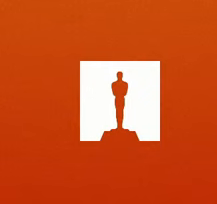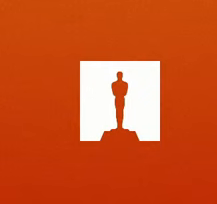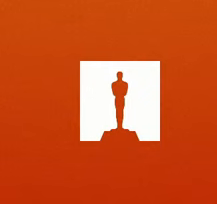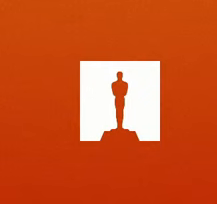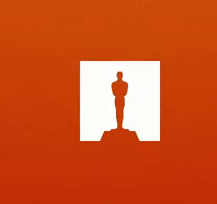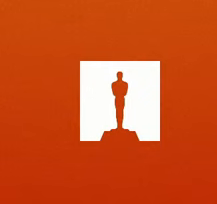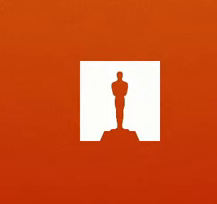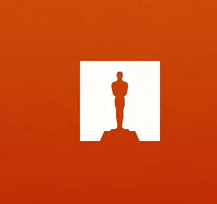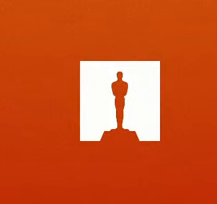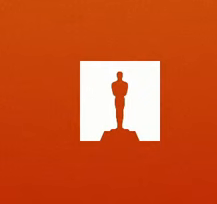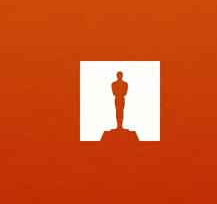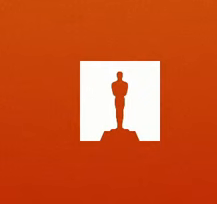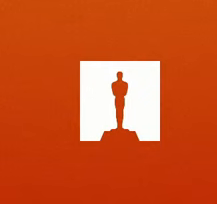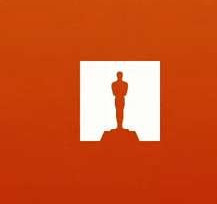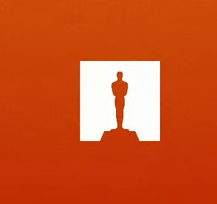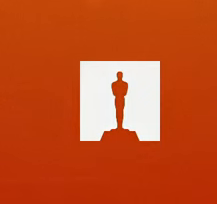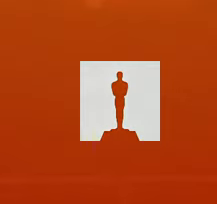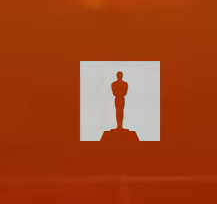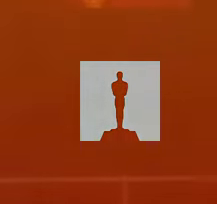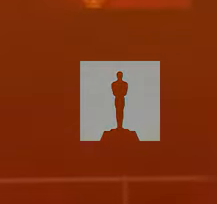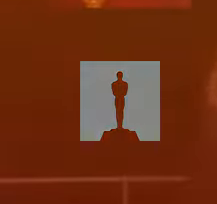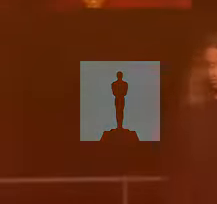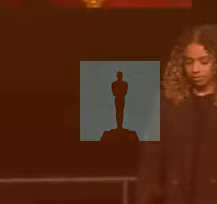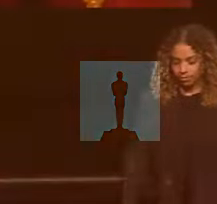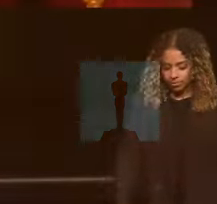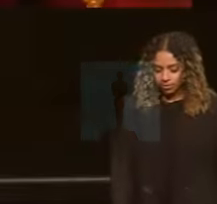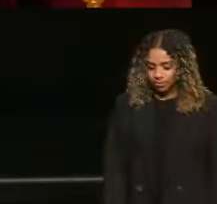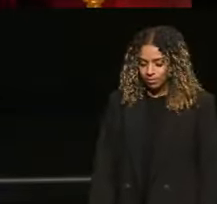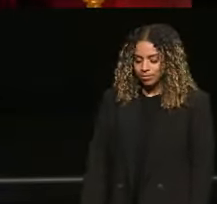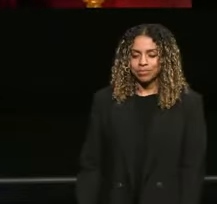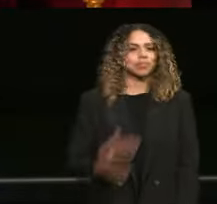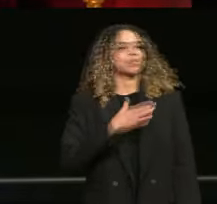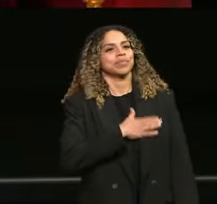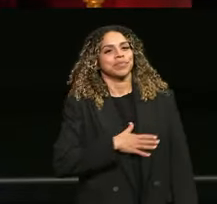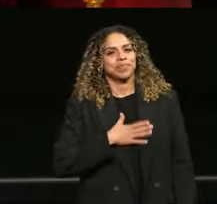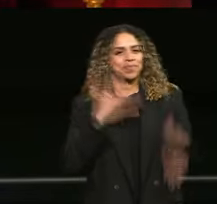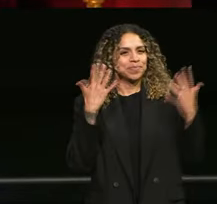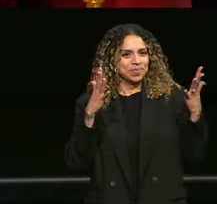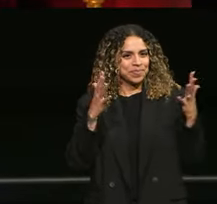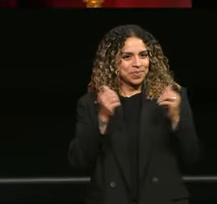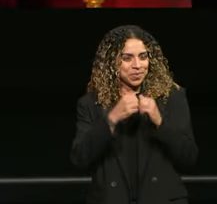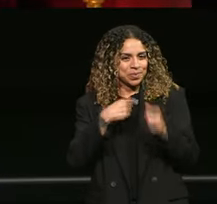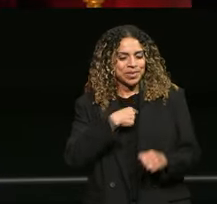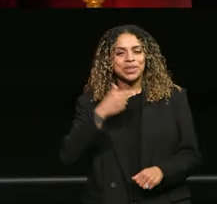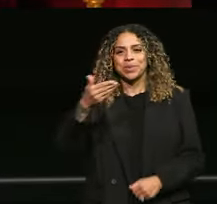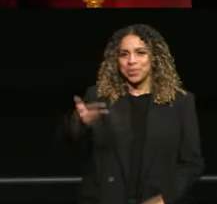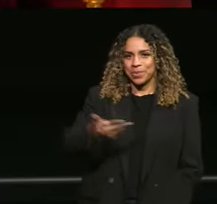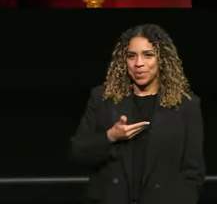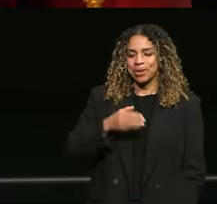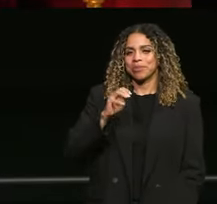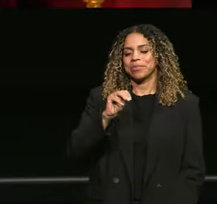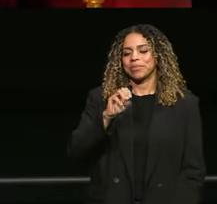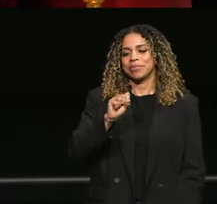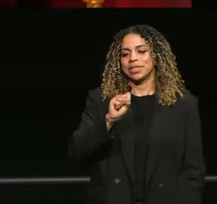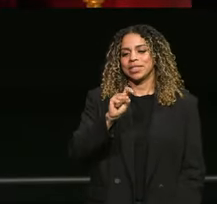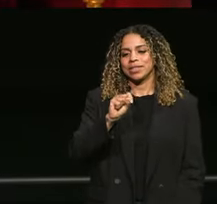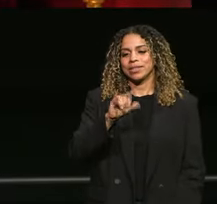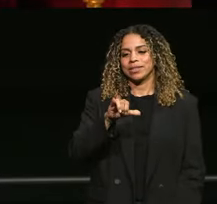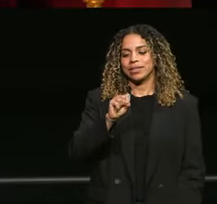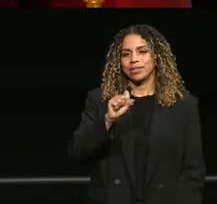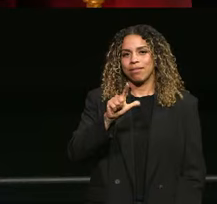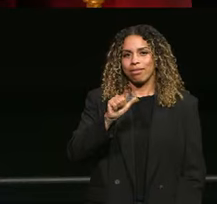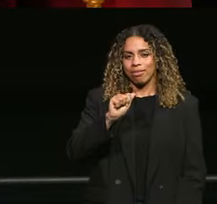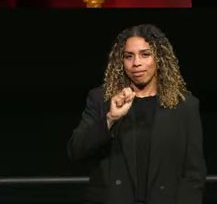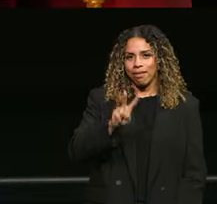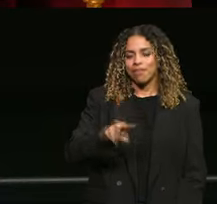Please join me in welcoming to the stage Mstislav Chernov, director,